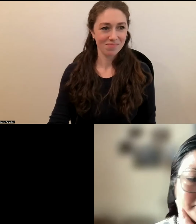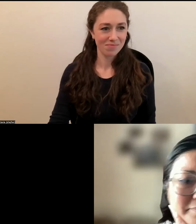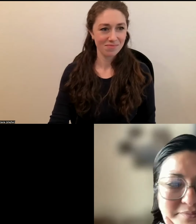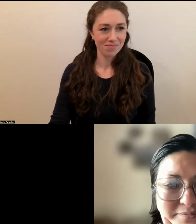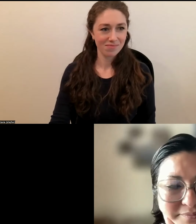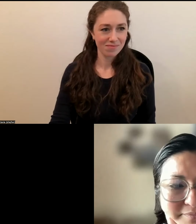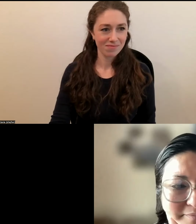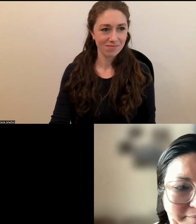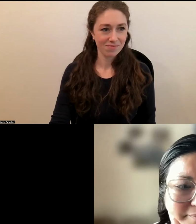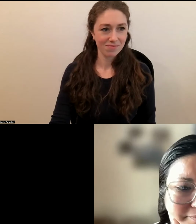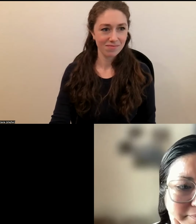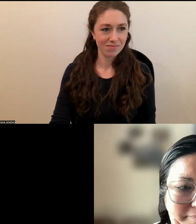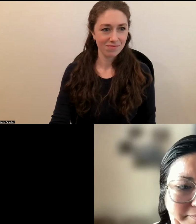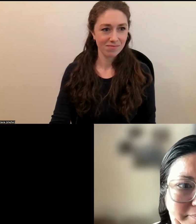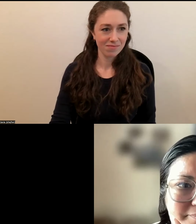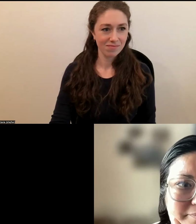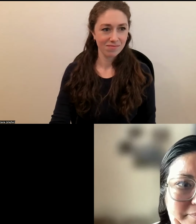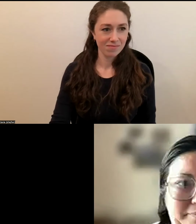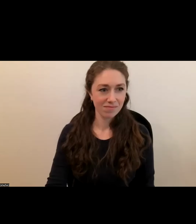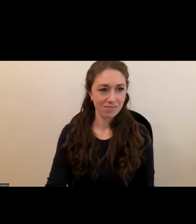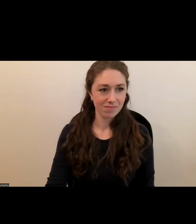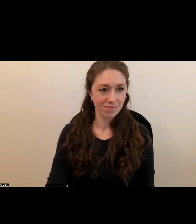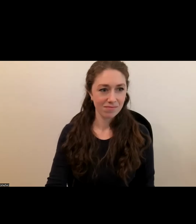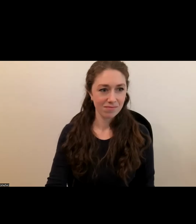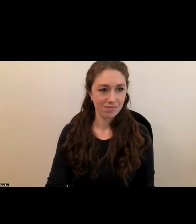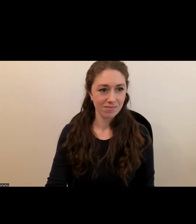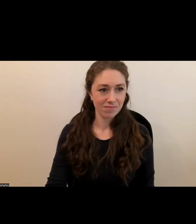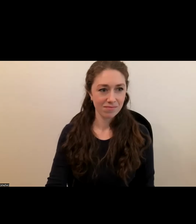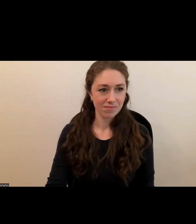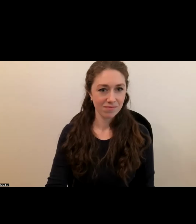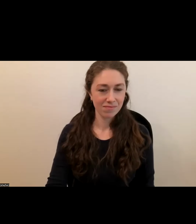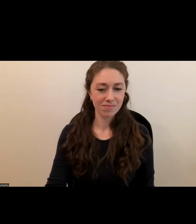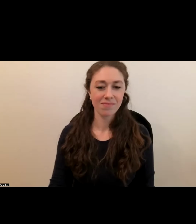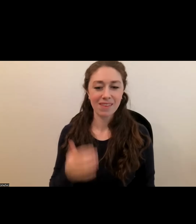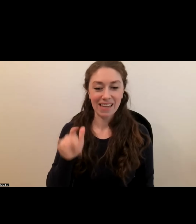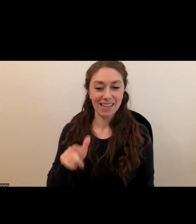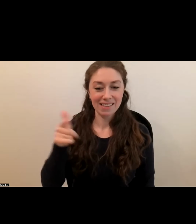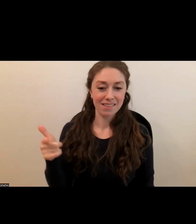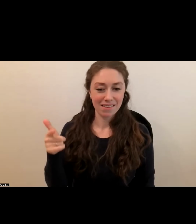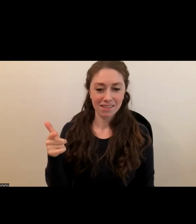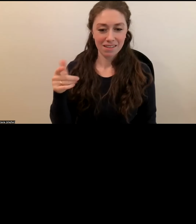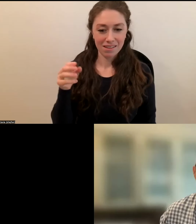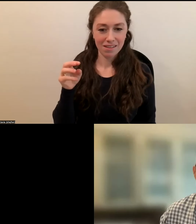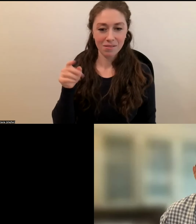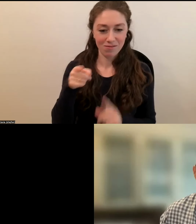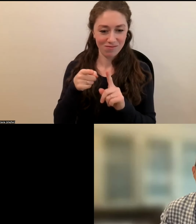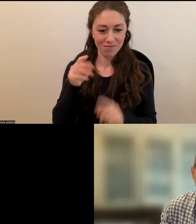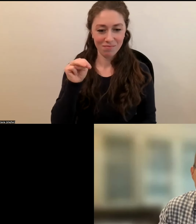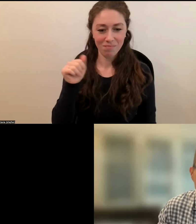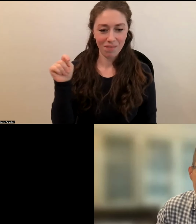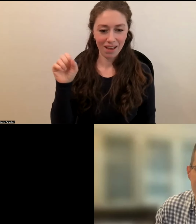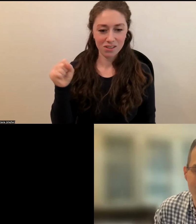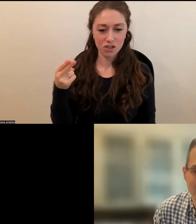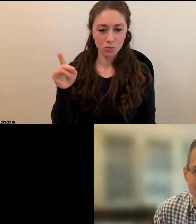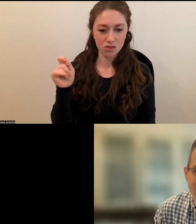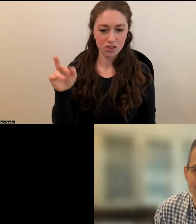Thank you, Sapana. Great, now we're gonna go to Matt Schuster from Public Media Network out of Kalamazoo.